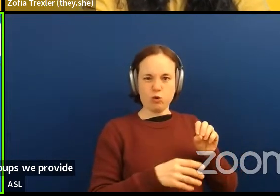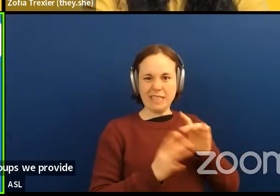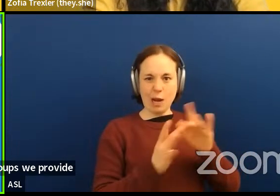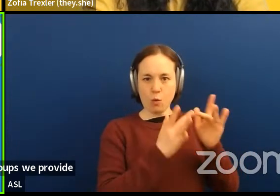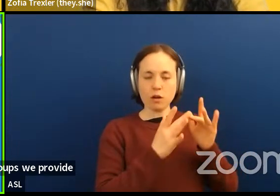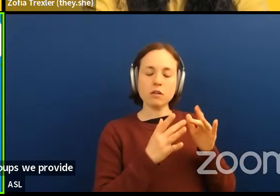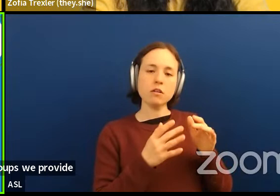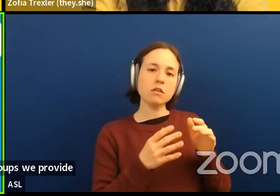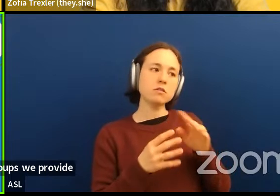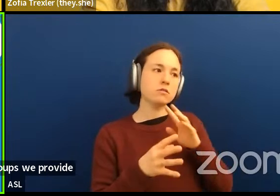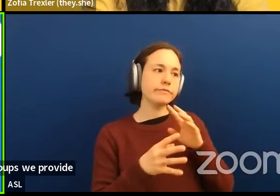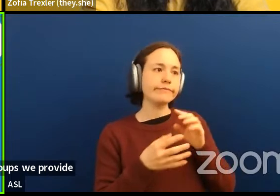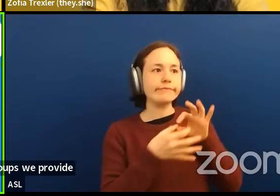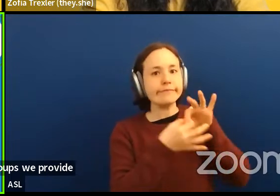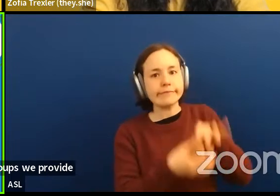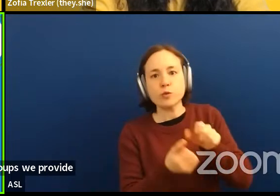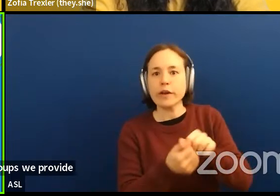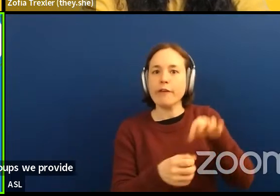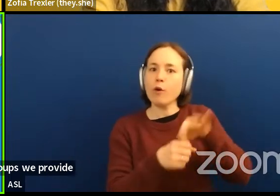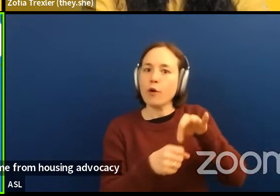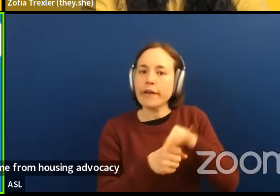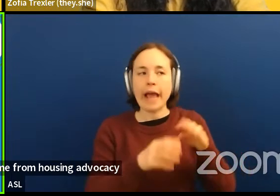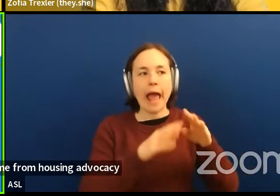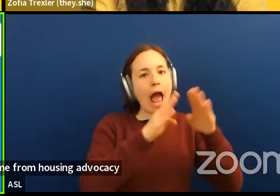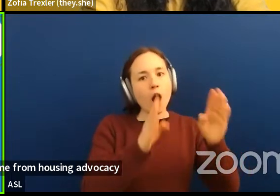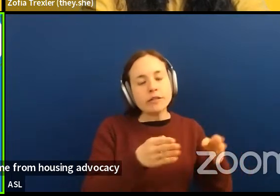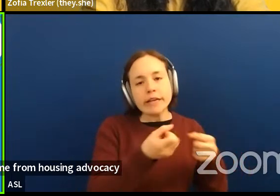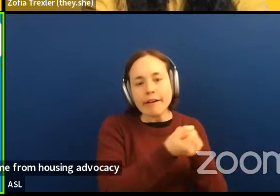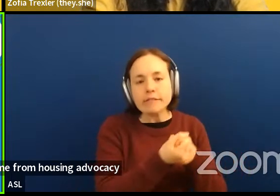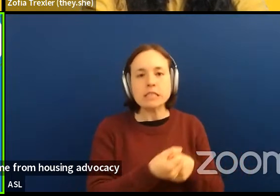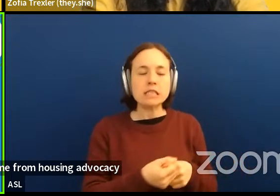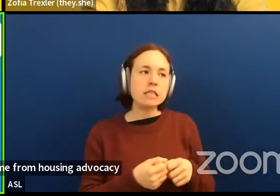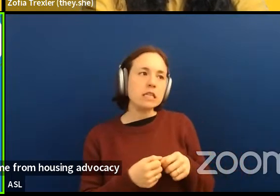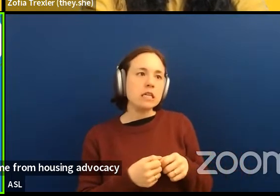advocacy, voting access and advocacy,